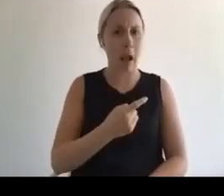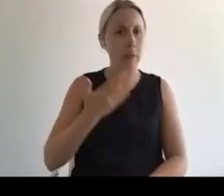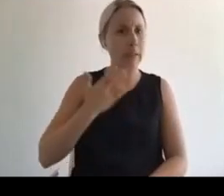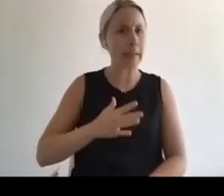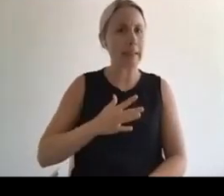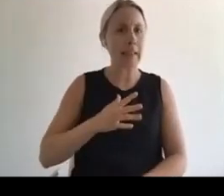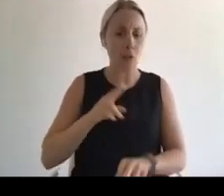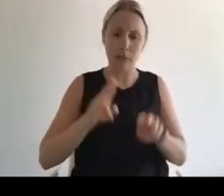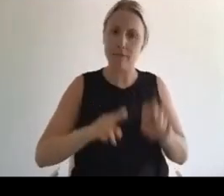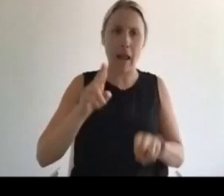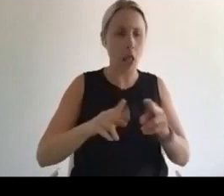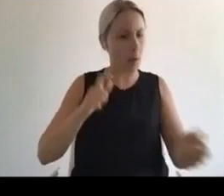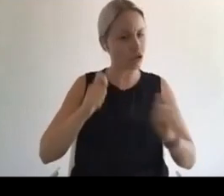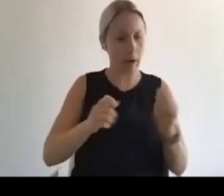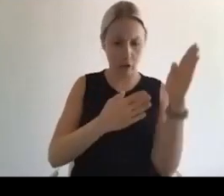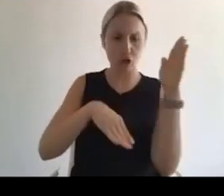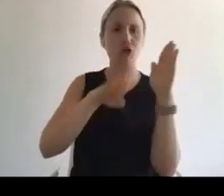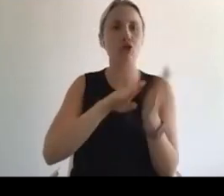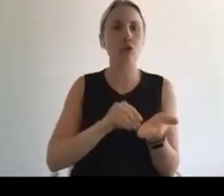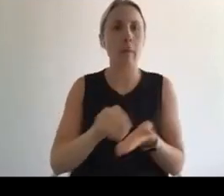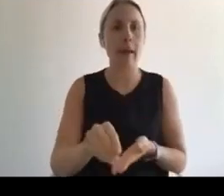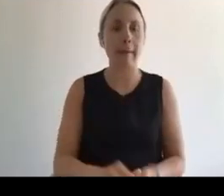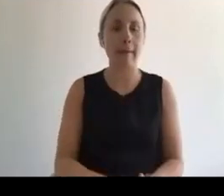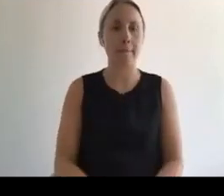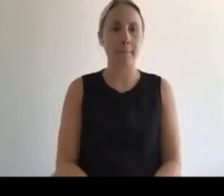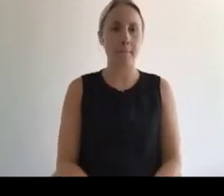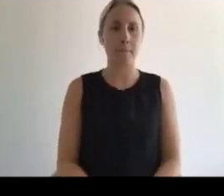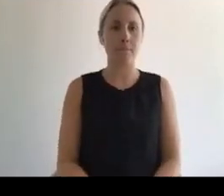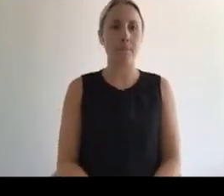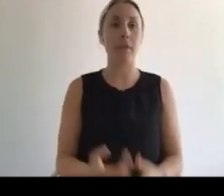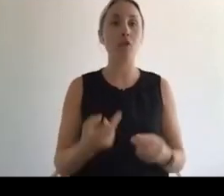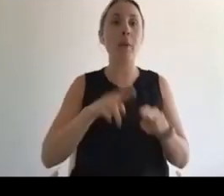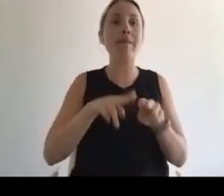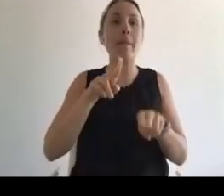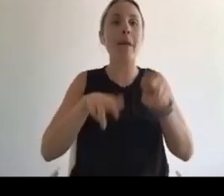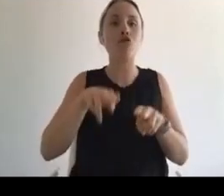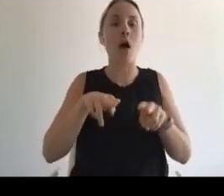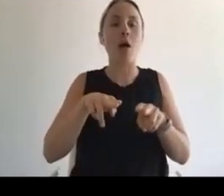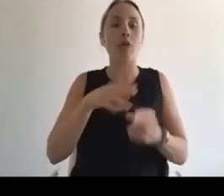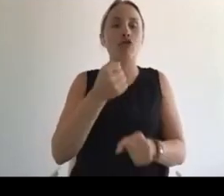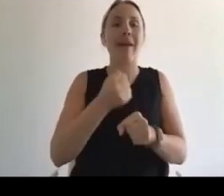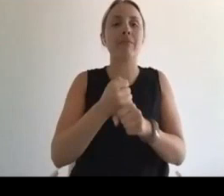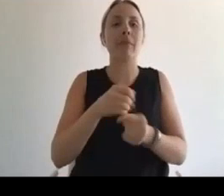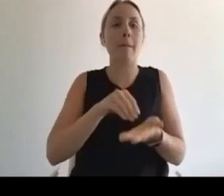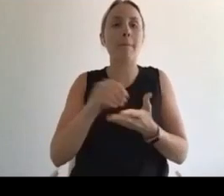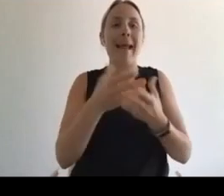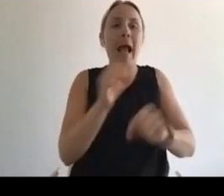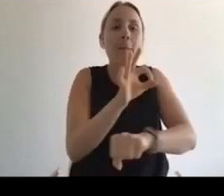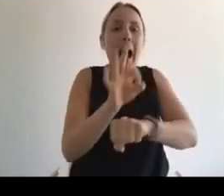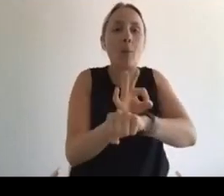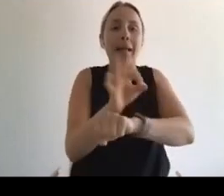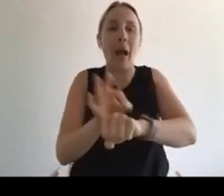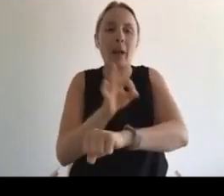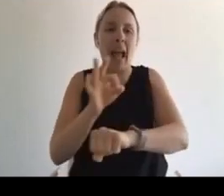This said, we don't see differences if we measure the gender pay gap on an hourly basis, but if we actually look at it on a